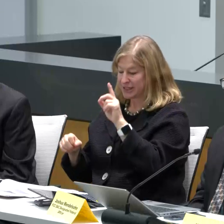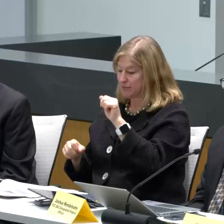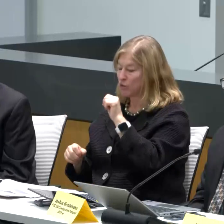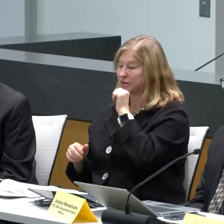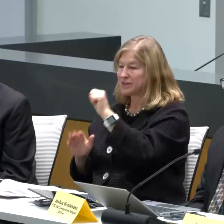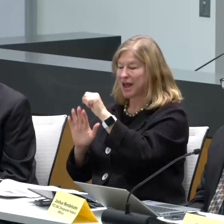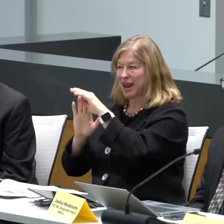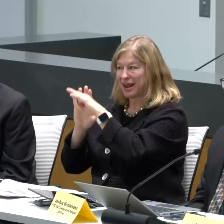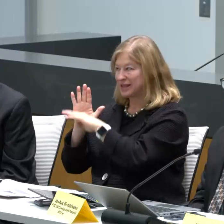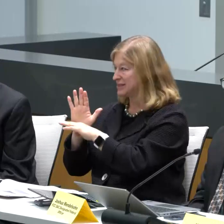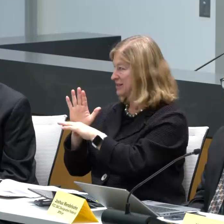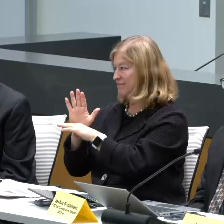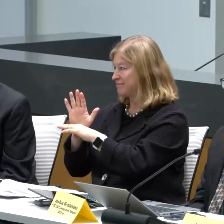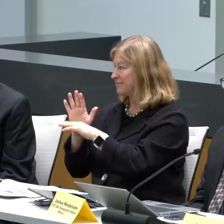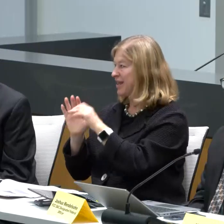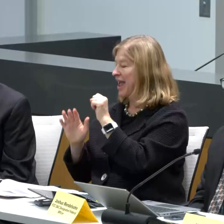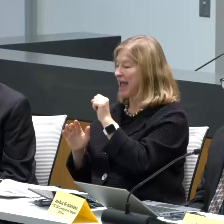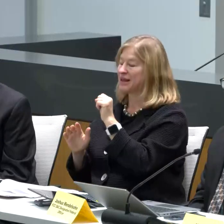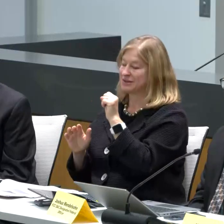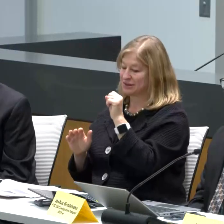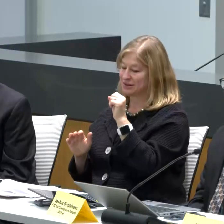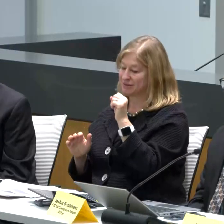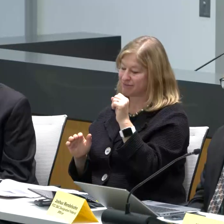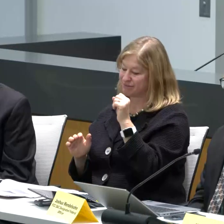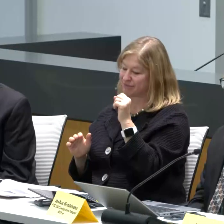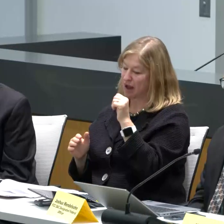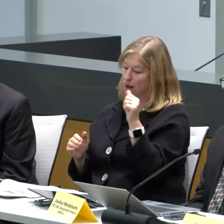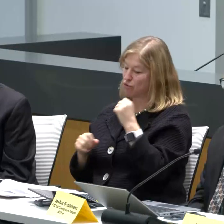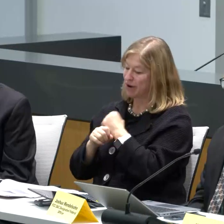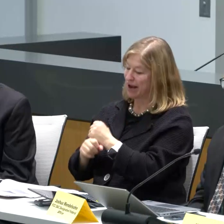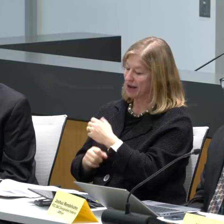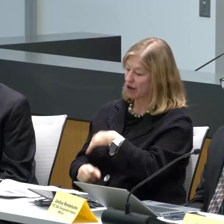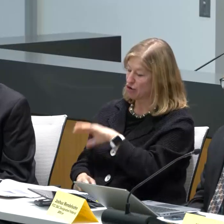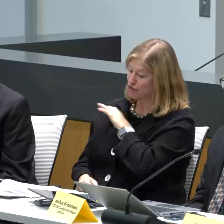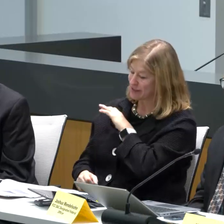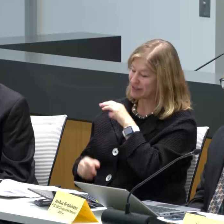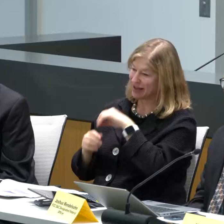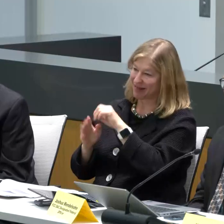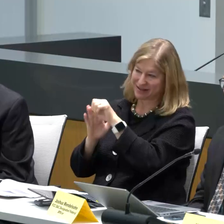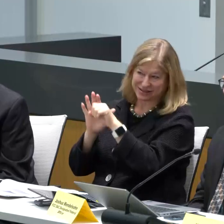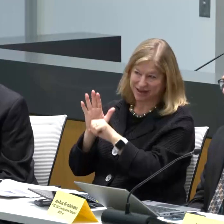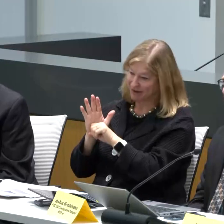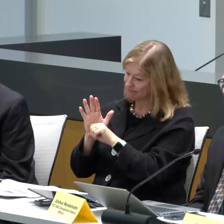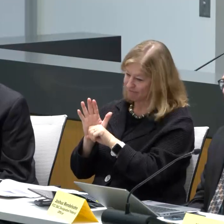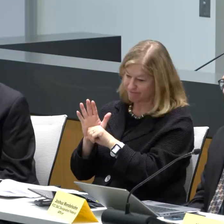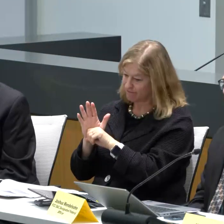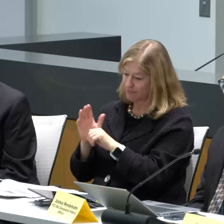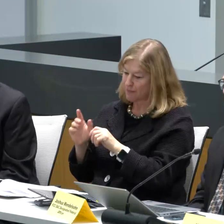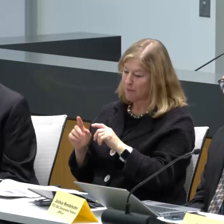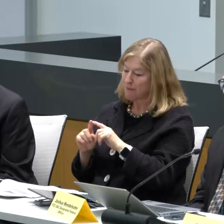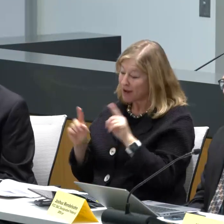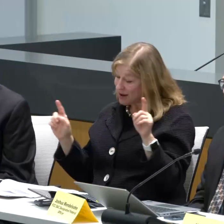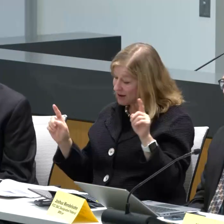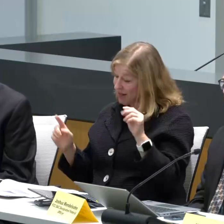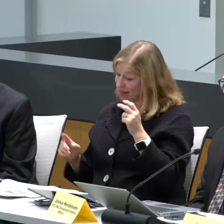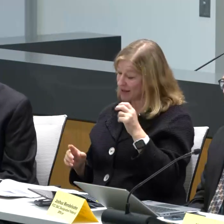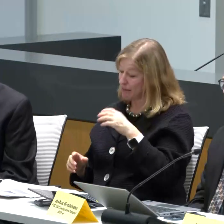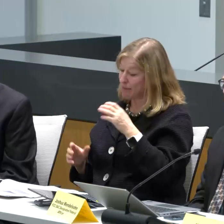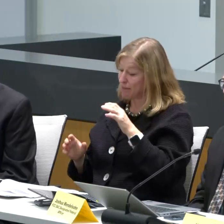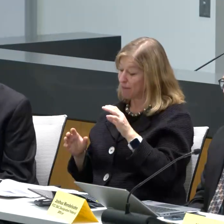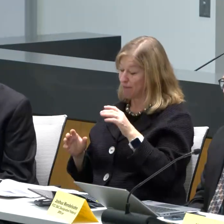While the report and order recognizes that disability is not listed as a protected characteristic in the statute,